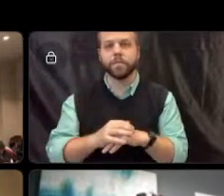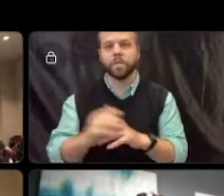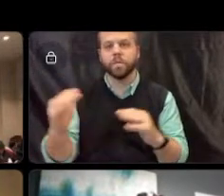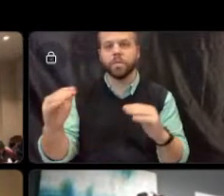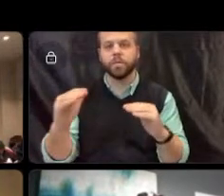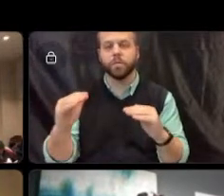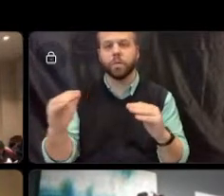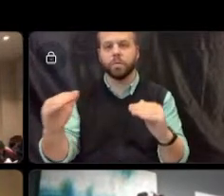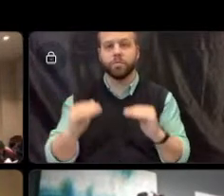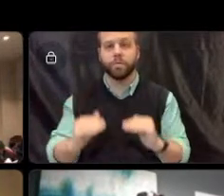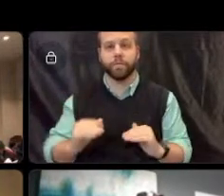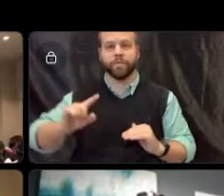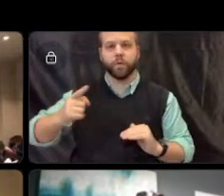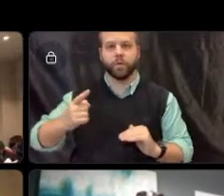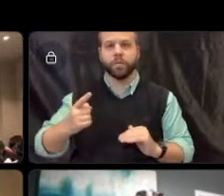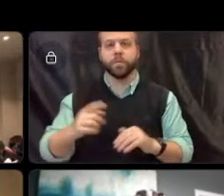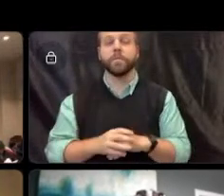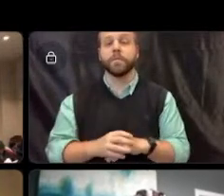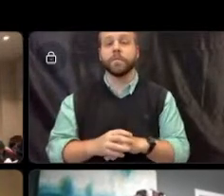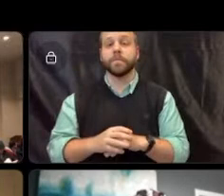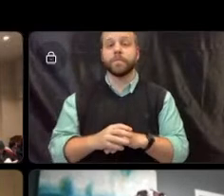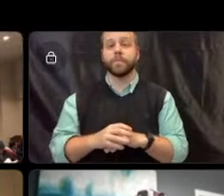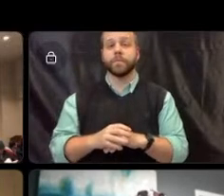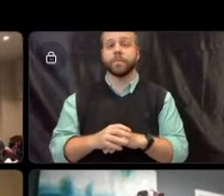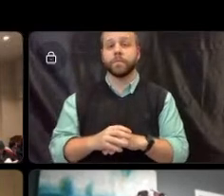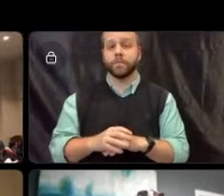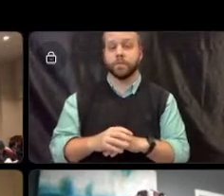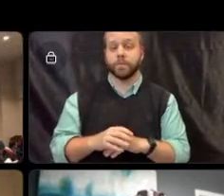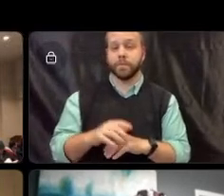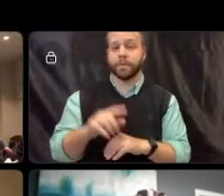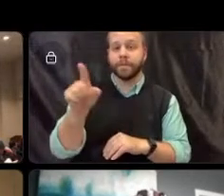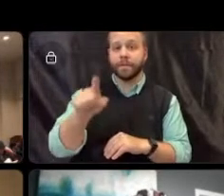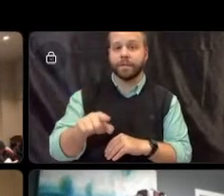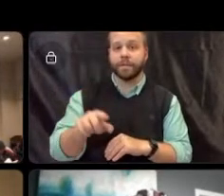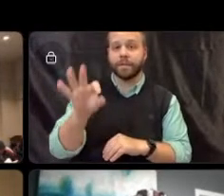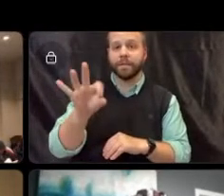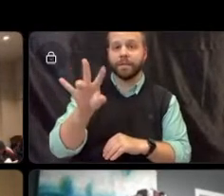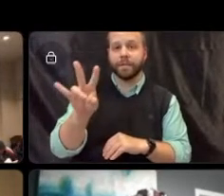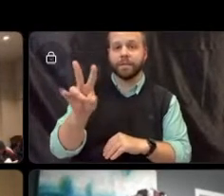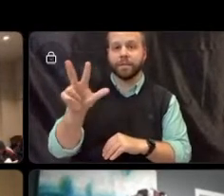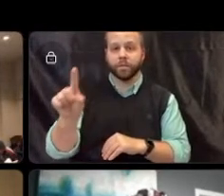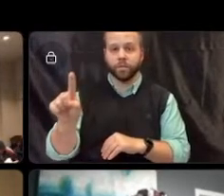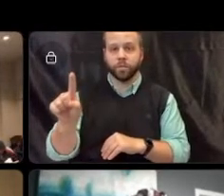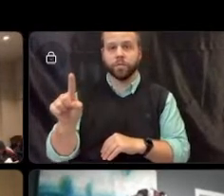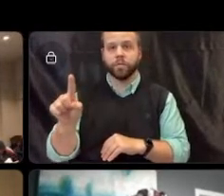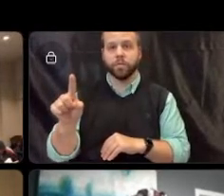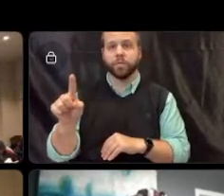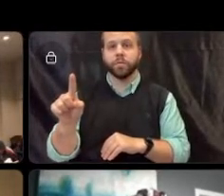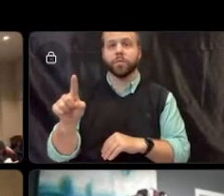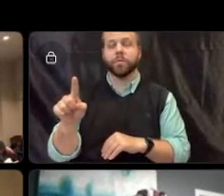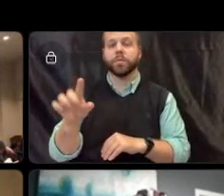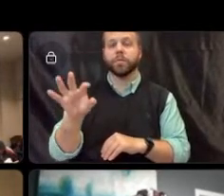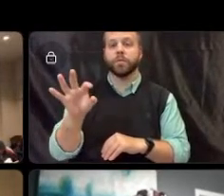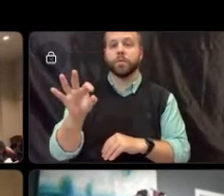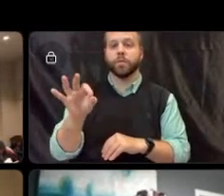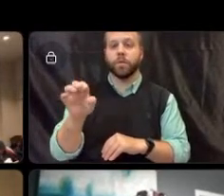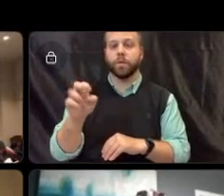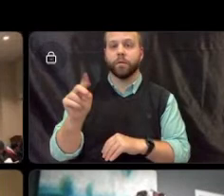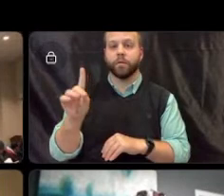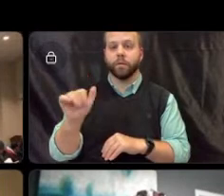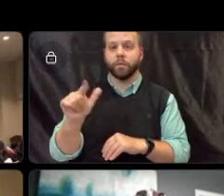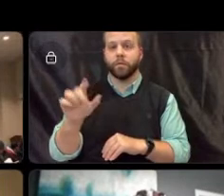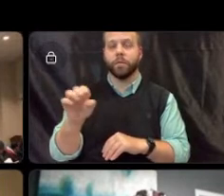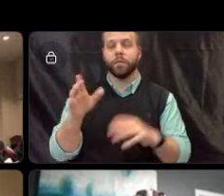that first. Okay. Item C, file number Z9731, Bernie A. Short-Term Rental, PDC, located